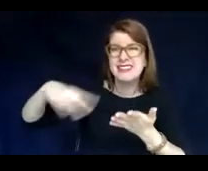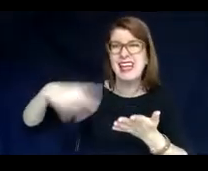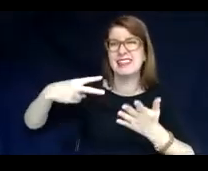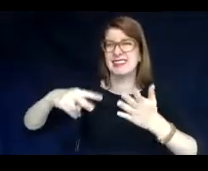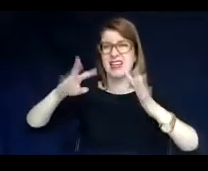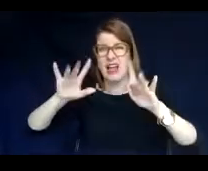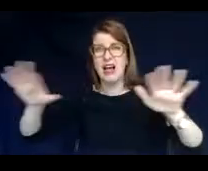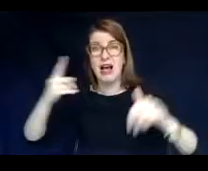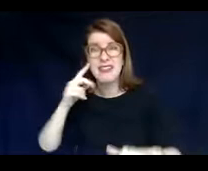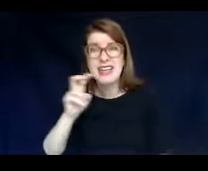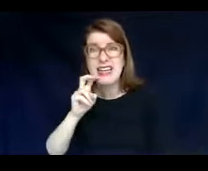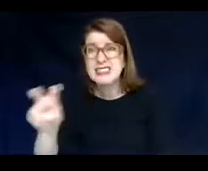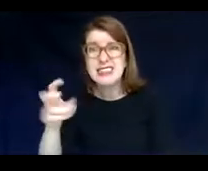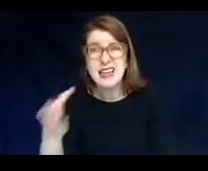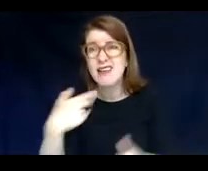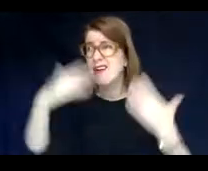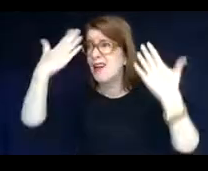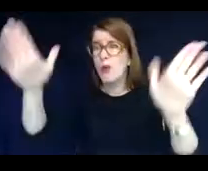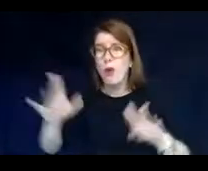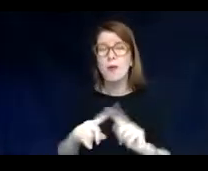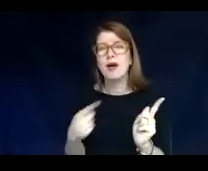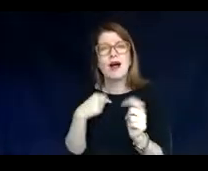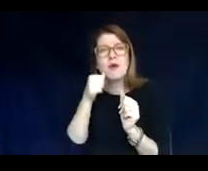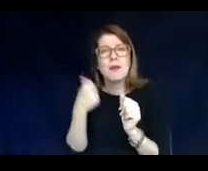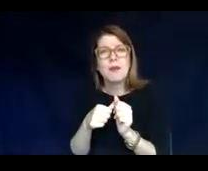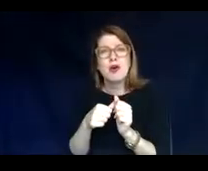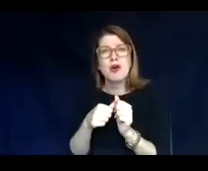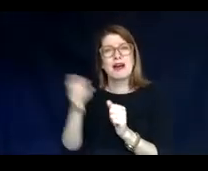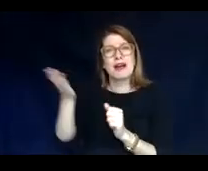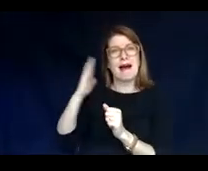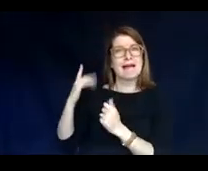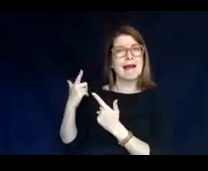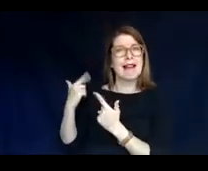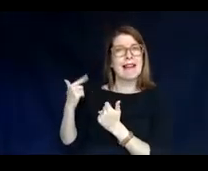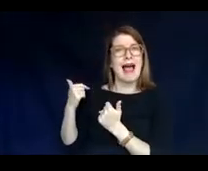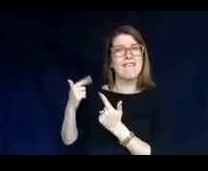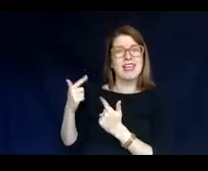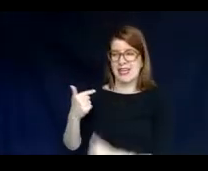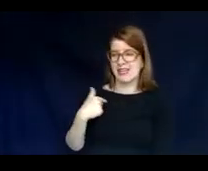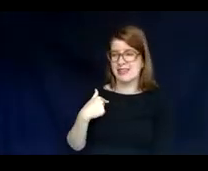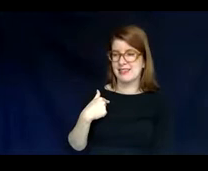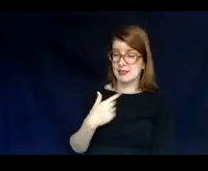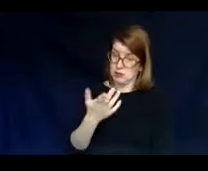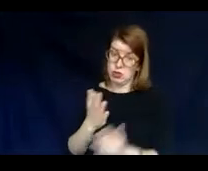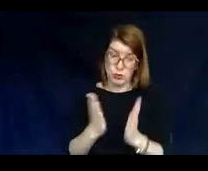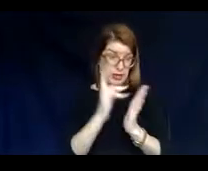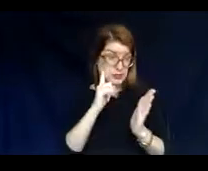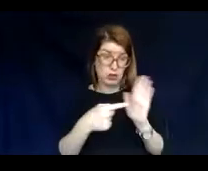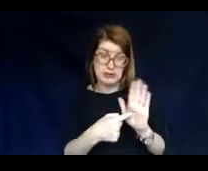don't know. I think there was a snake there. I have no idea. All I remember is God laughing in the background in my head saying, you asked for a sign.